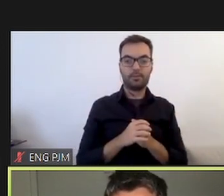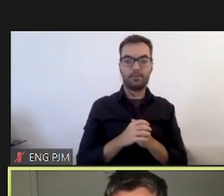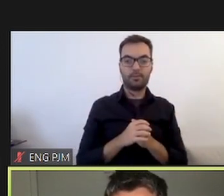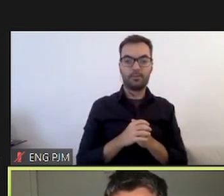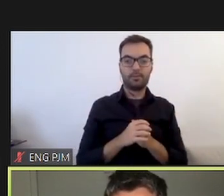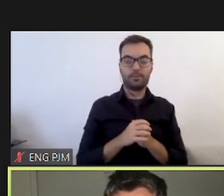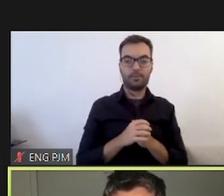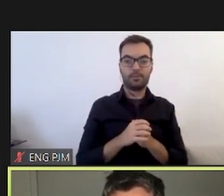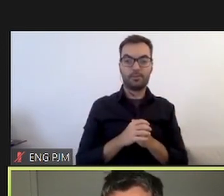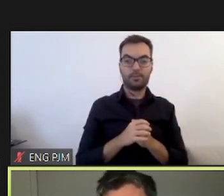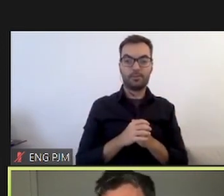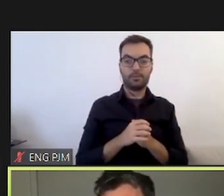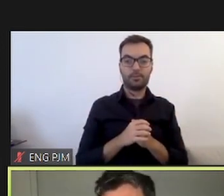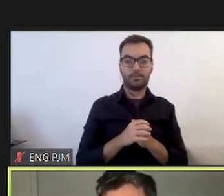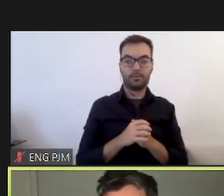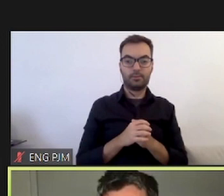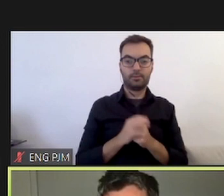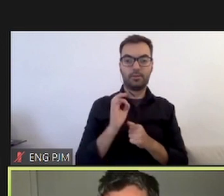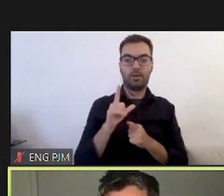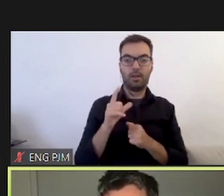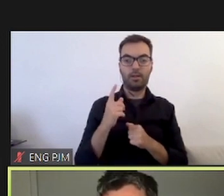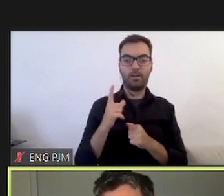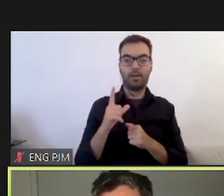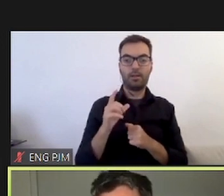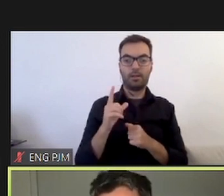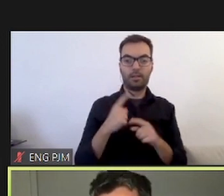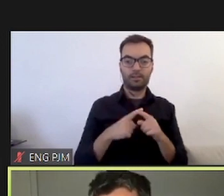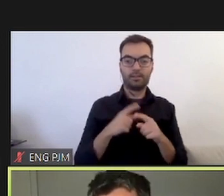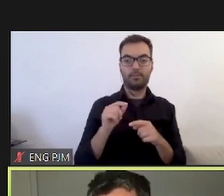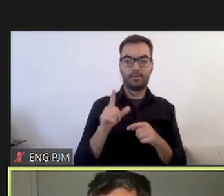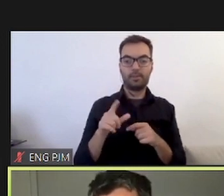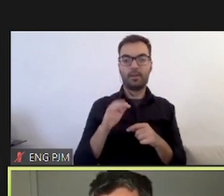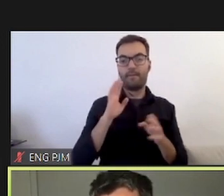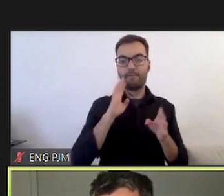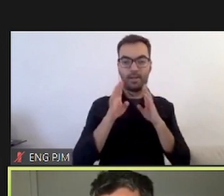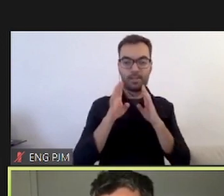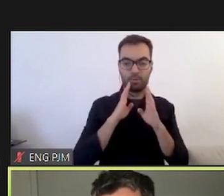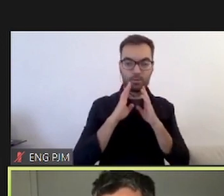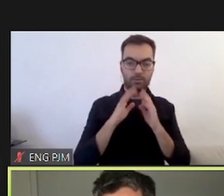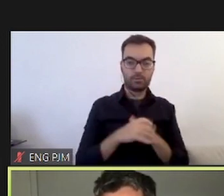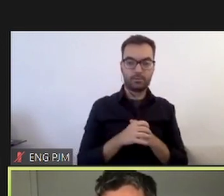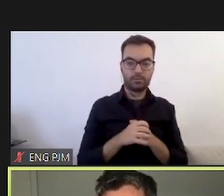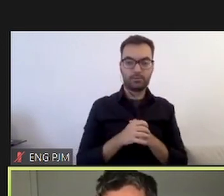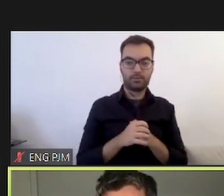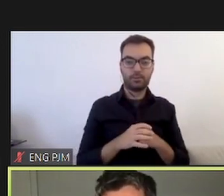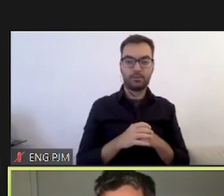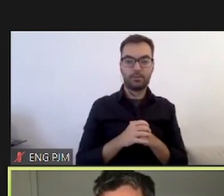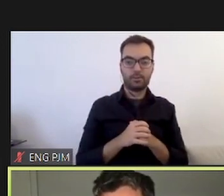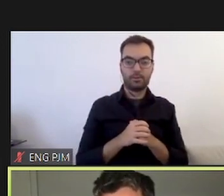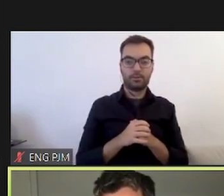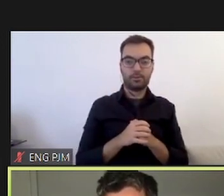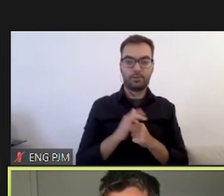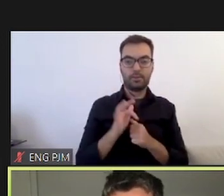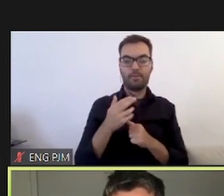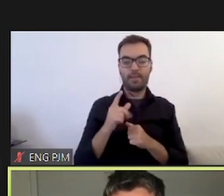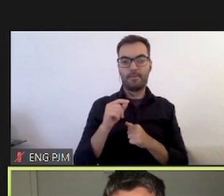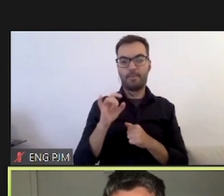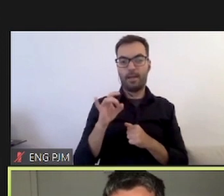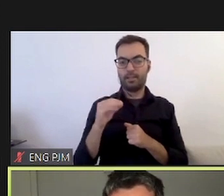olex.pl Facebook fan